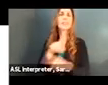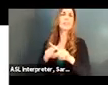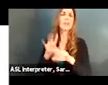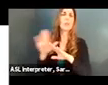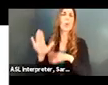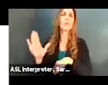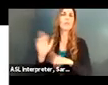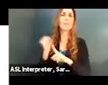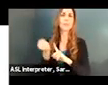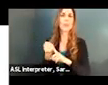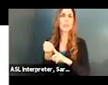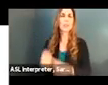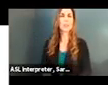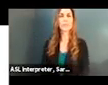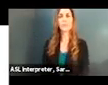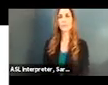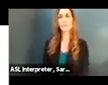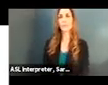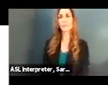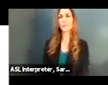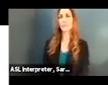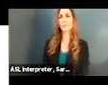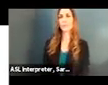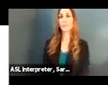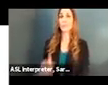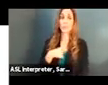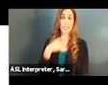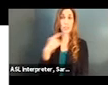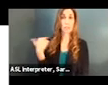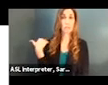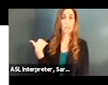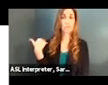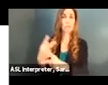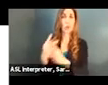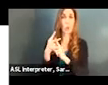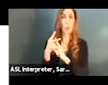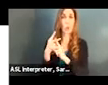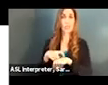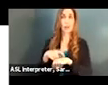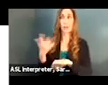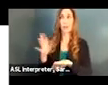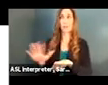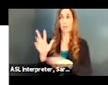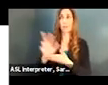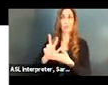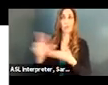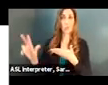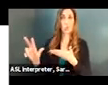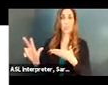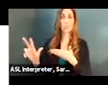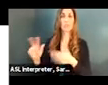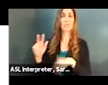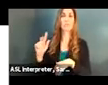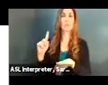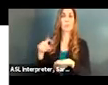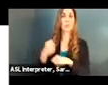is. Like I said, we went from a loan period of 3 weeks to a year ago,